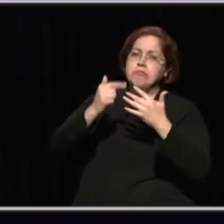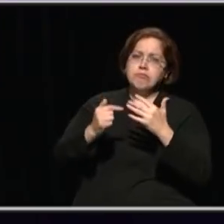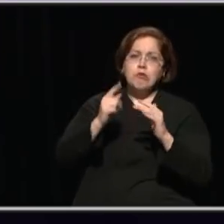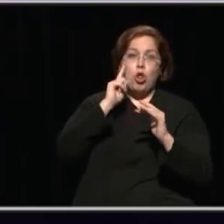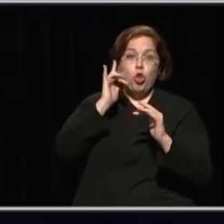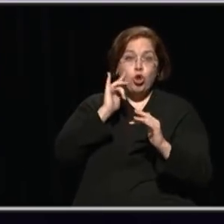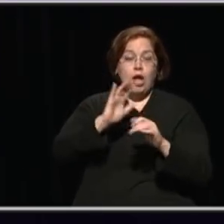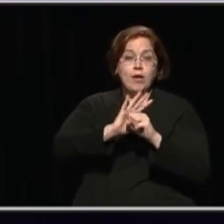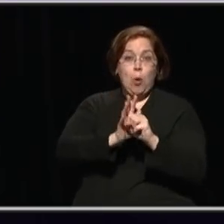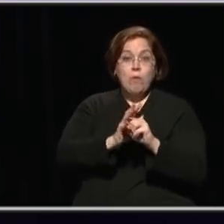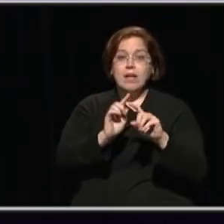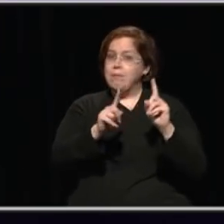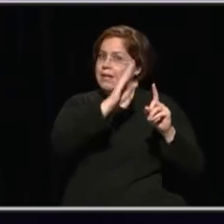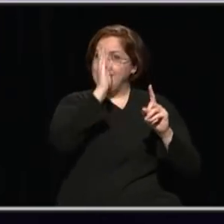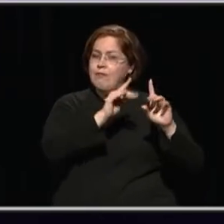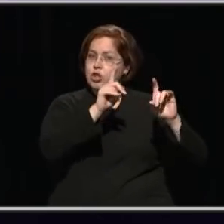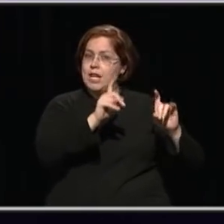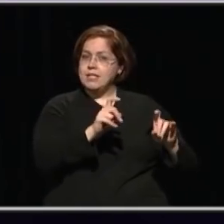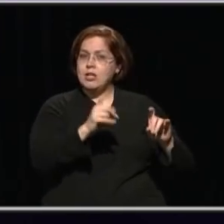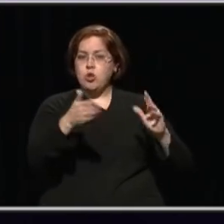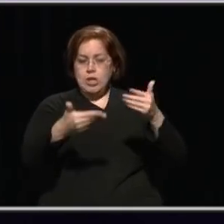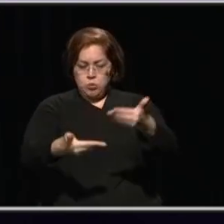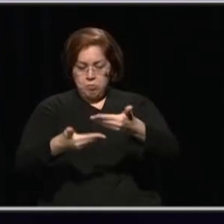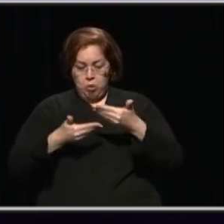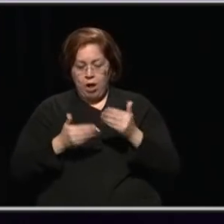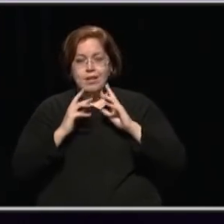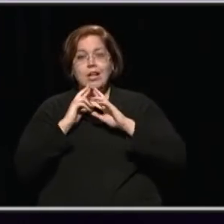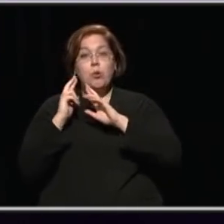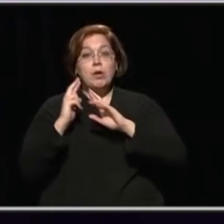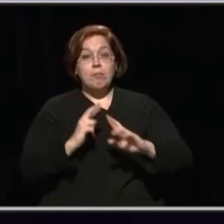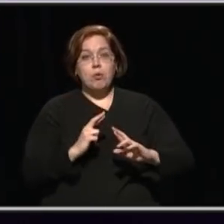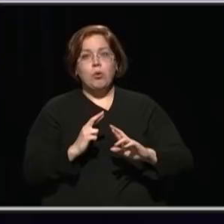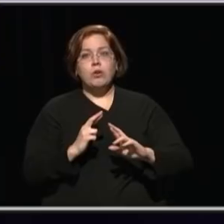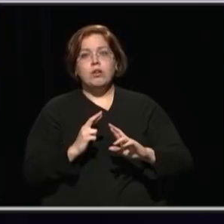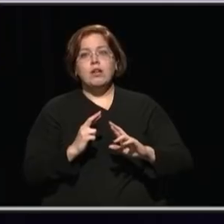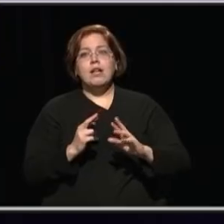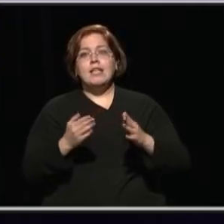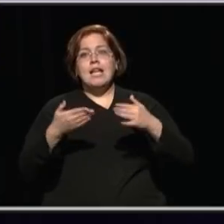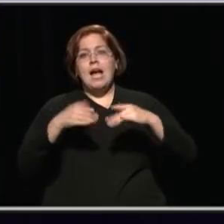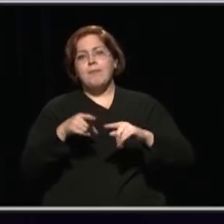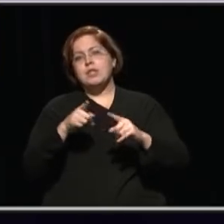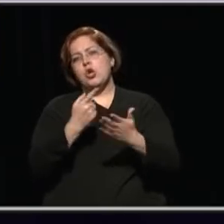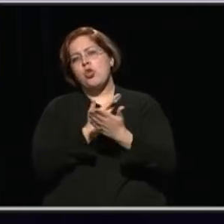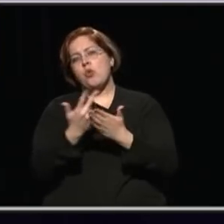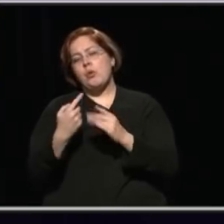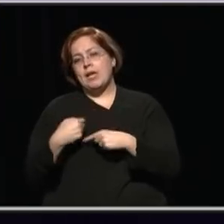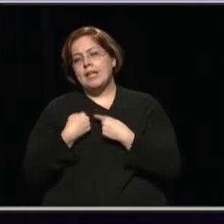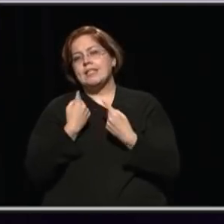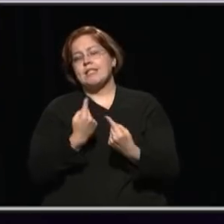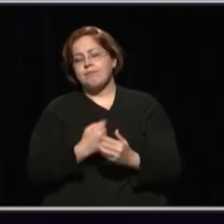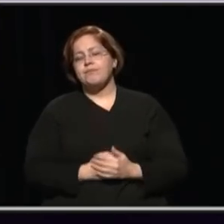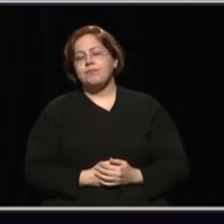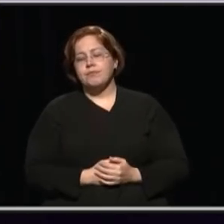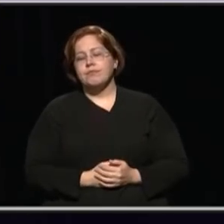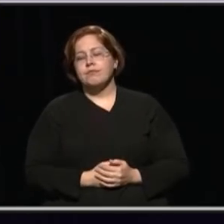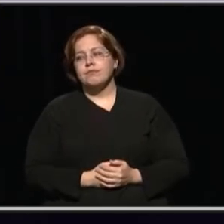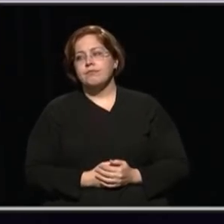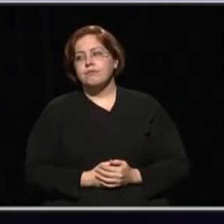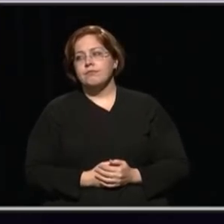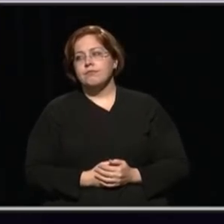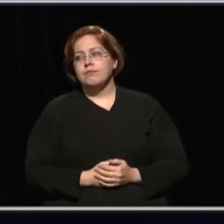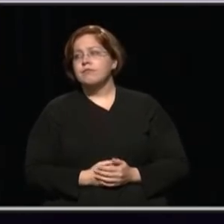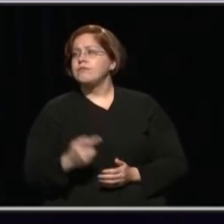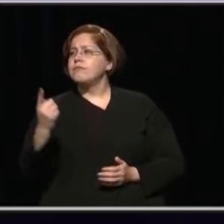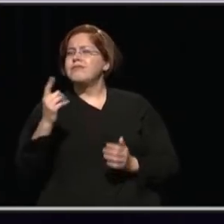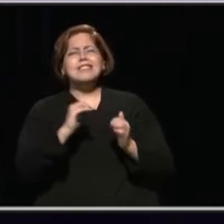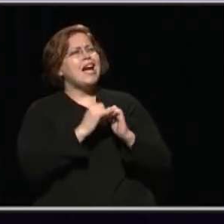And so these were brought to us in a report from deaths that took place over the last 3 weeks in this post-mortem surveillance. How